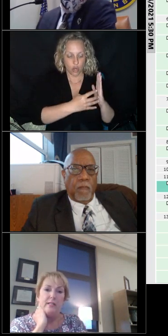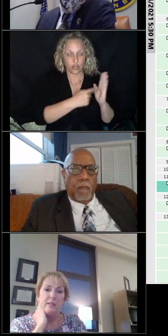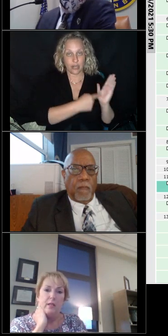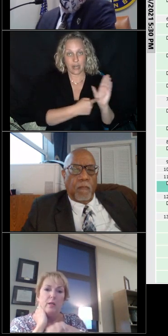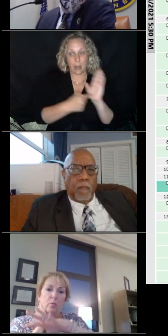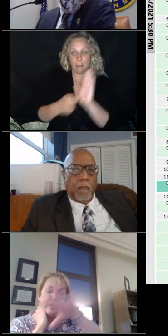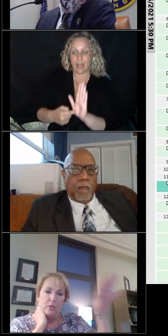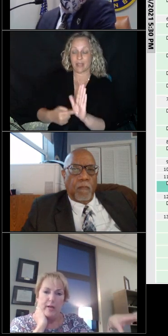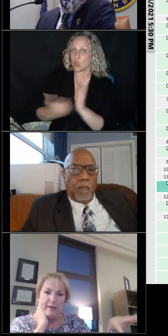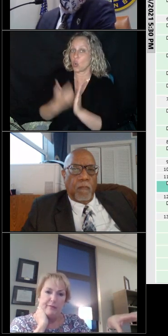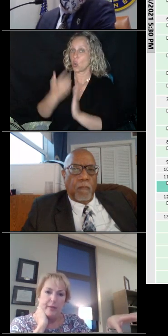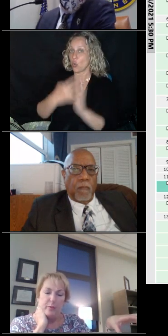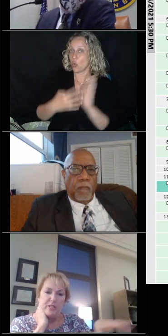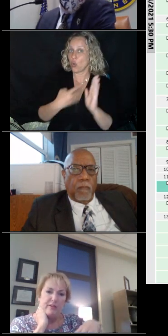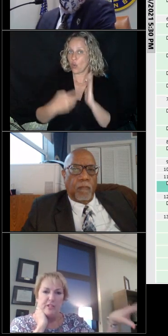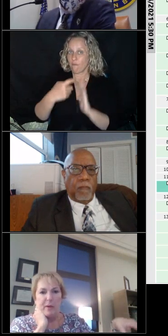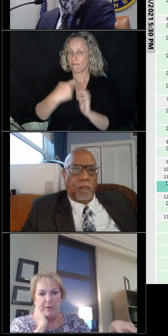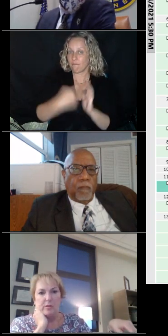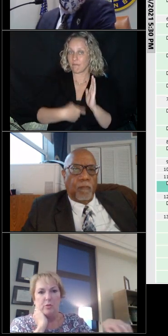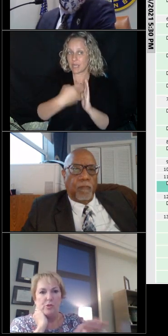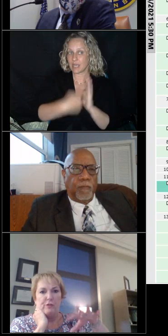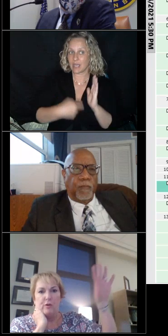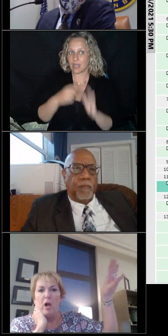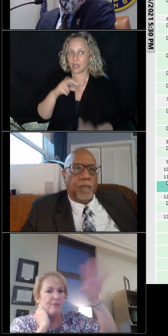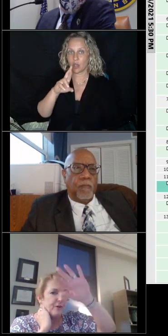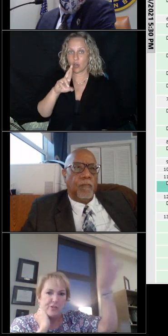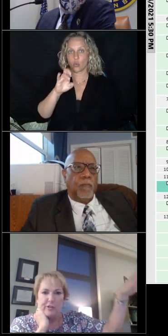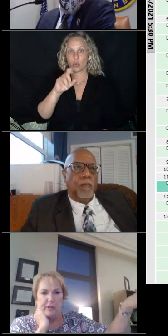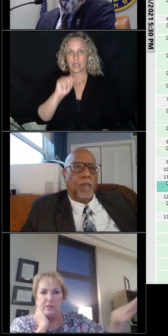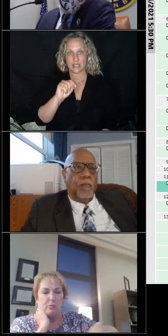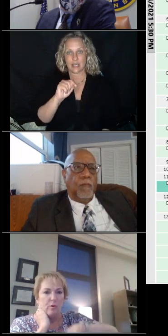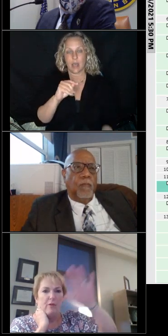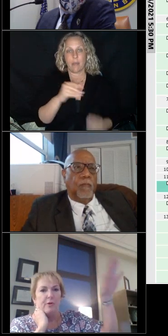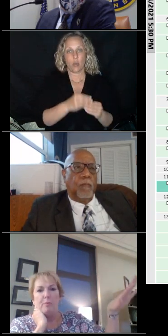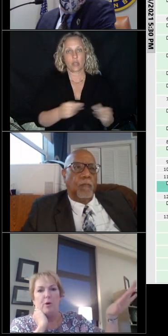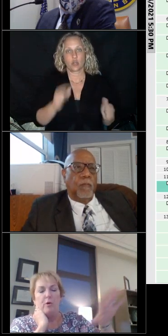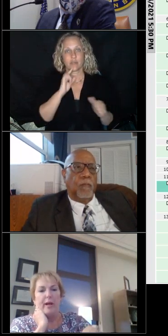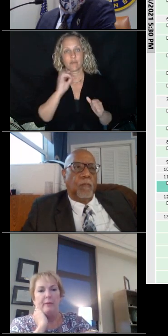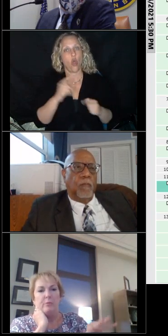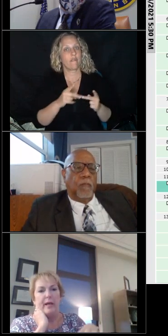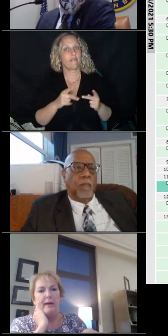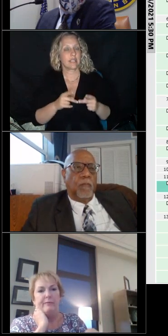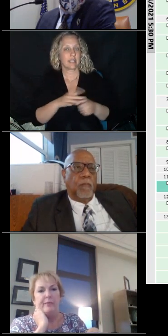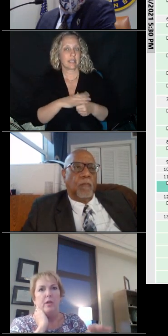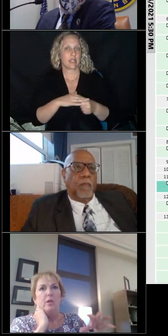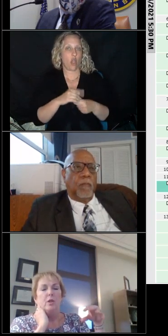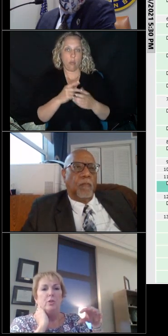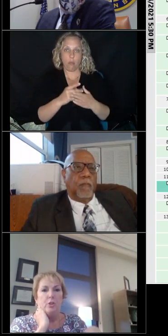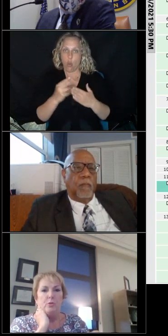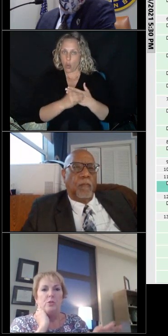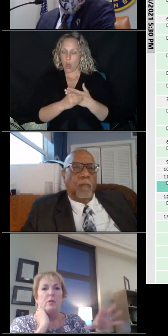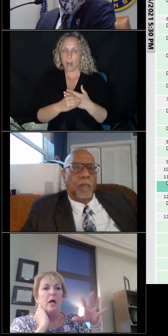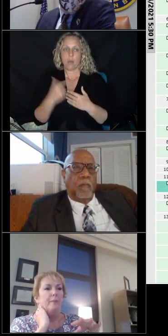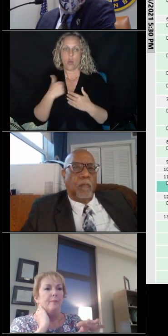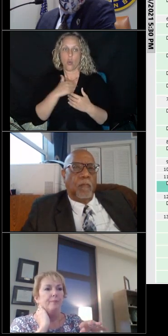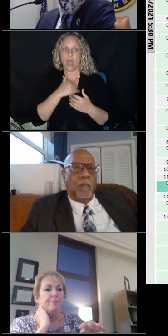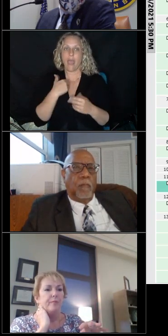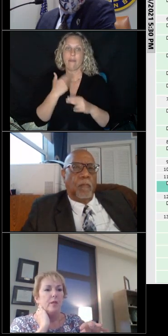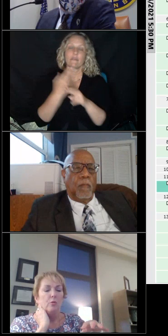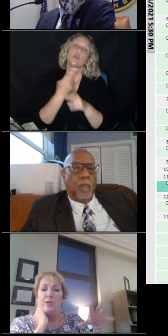new fees. We do have, we set fees by resolution for all of our facilities. They're all programmed. We have